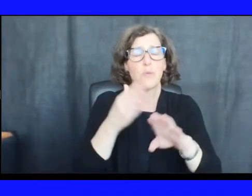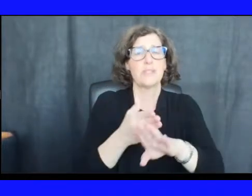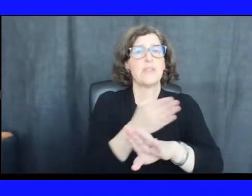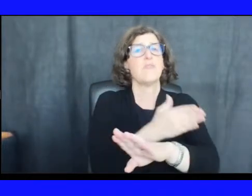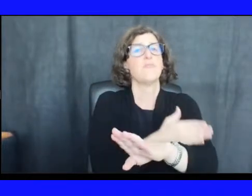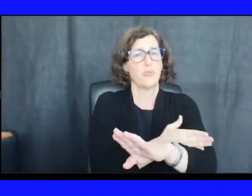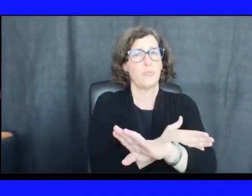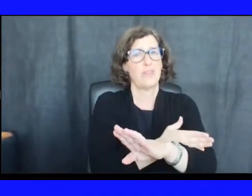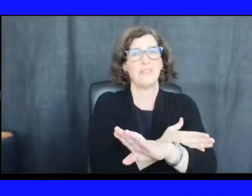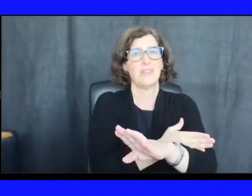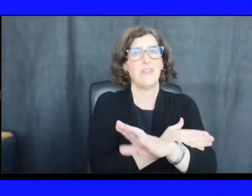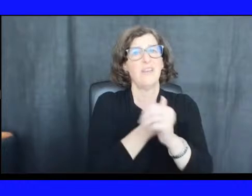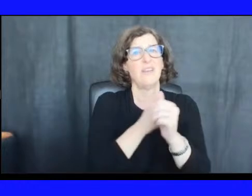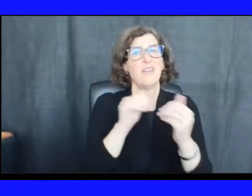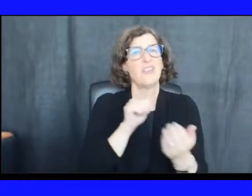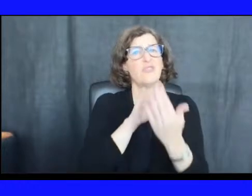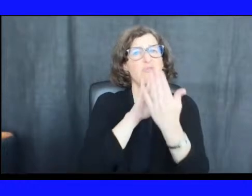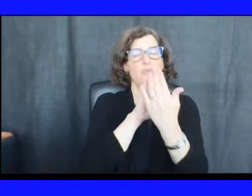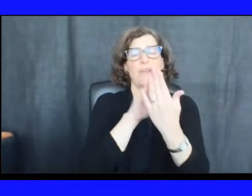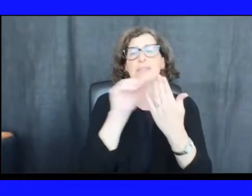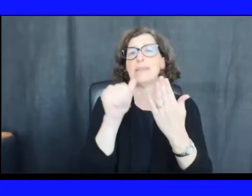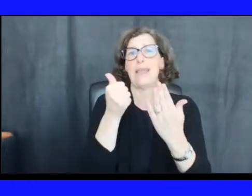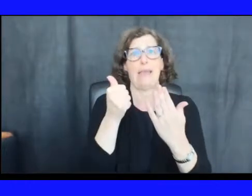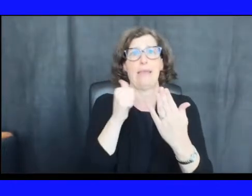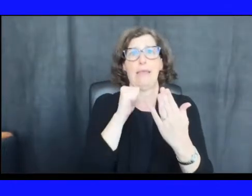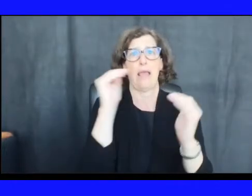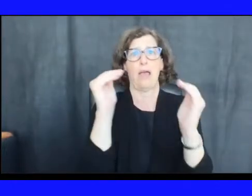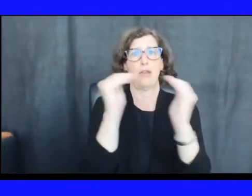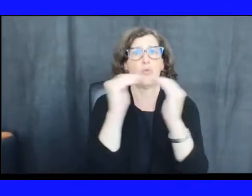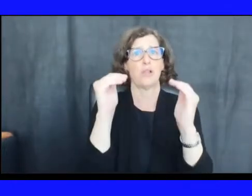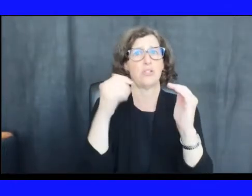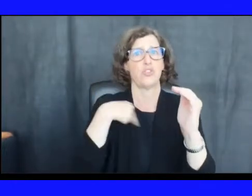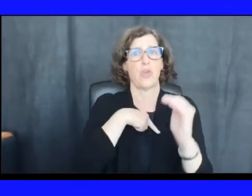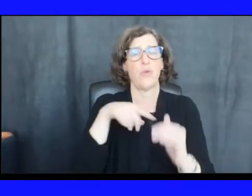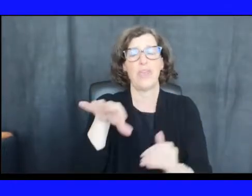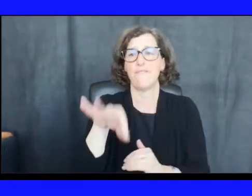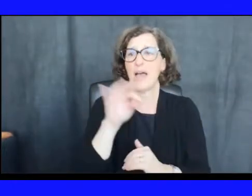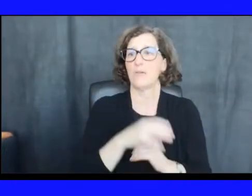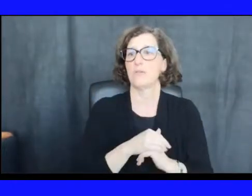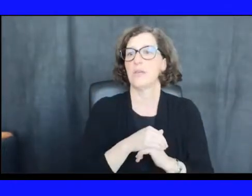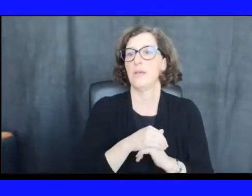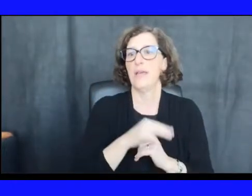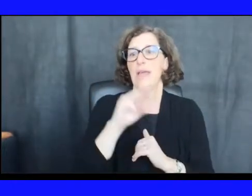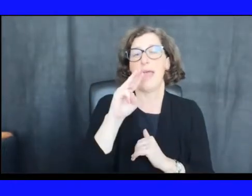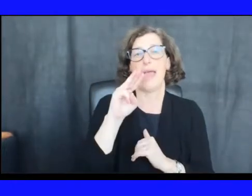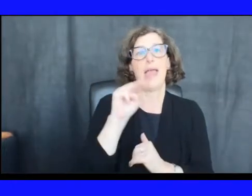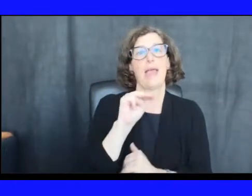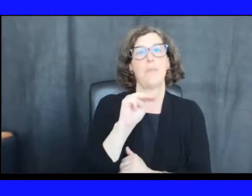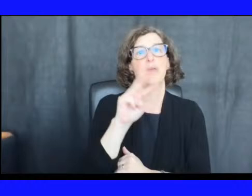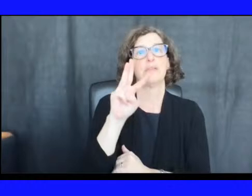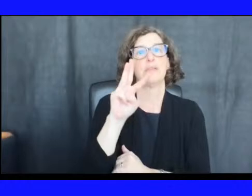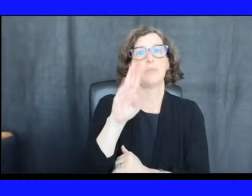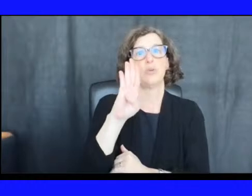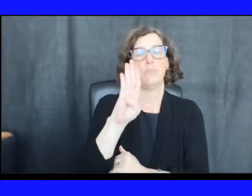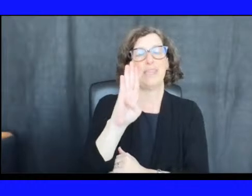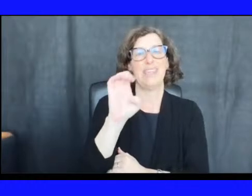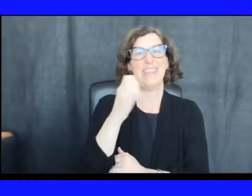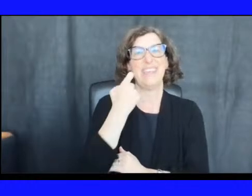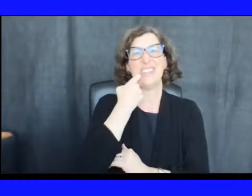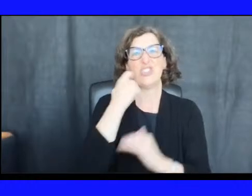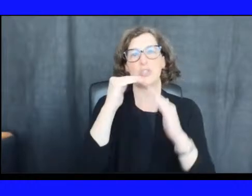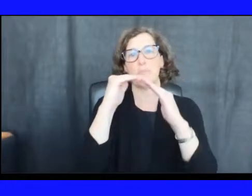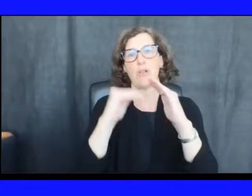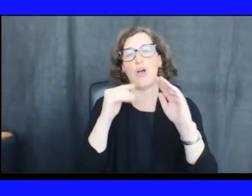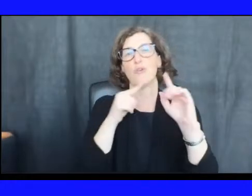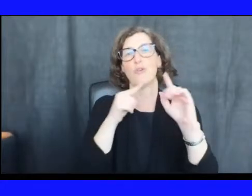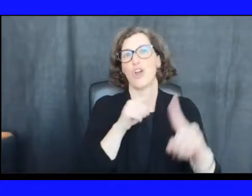30% benchmark there. And this is the first time we're showing this third equity metric.